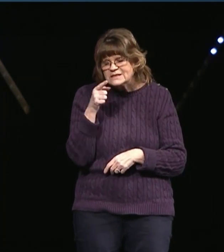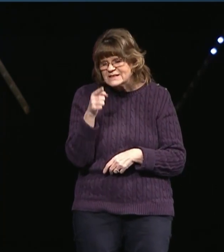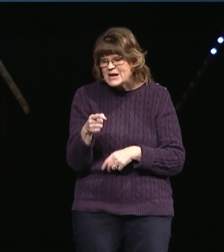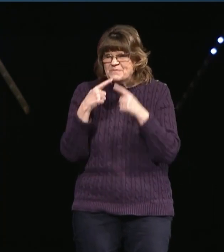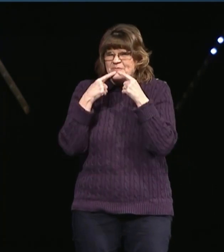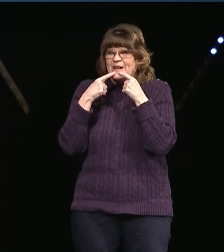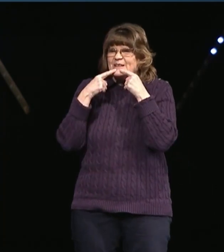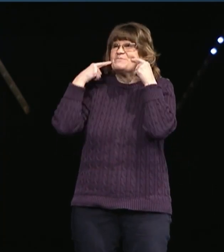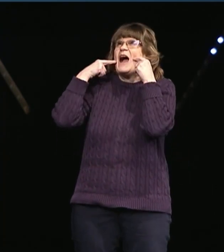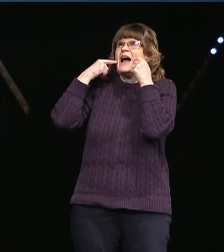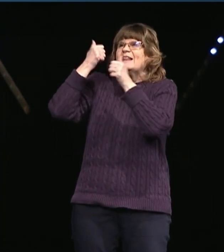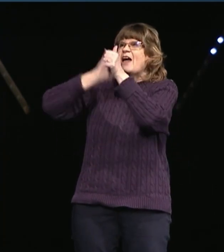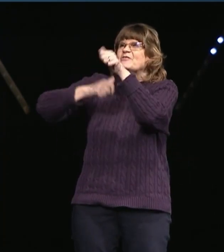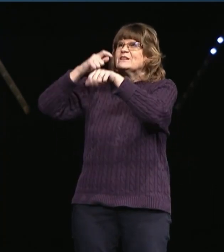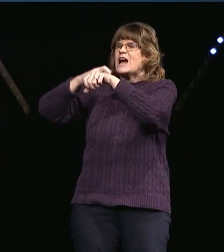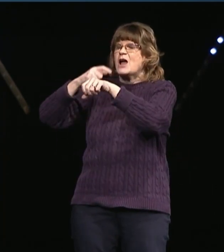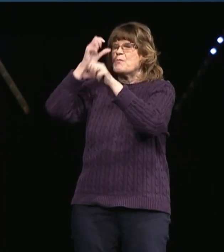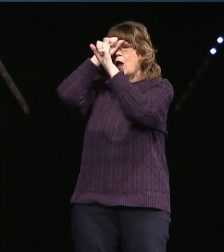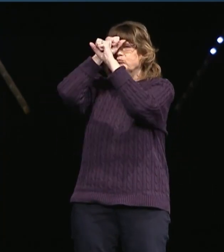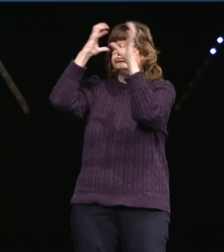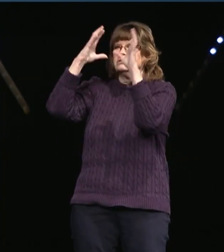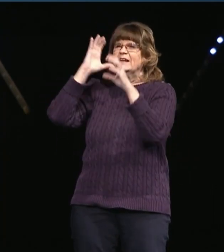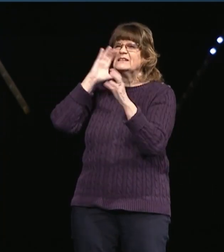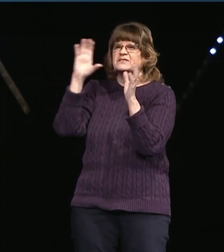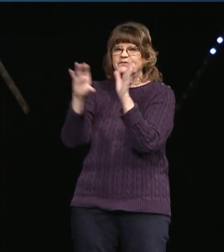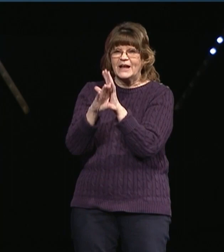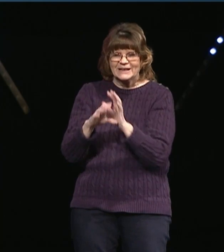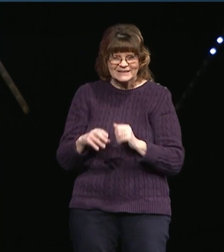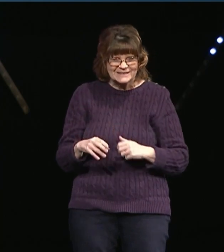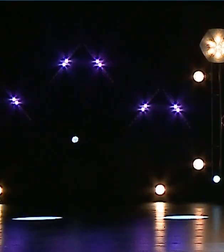time I picture his face. Thank you, guys. Thank you, Larry.